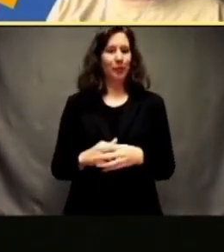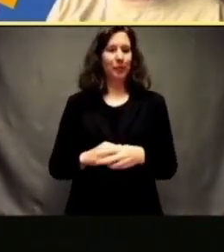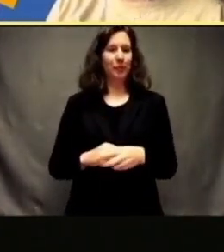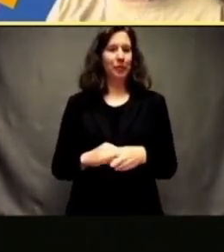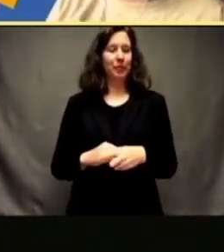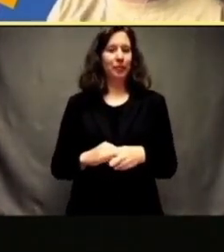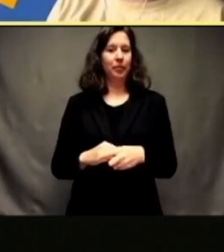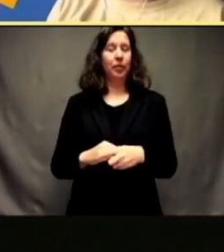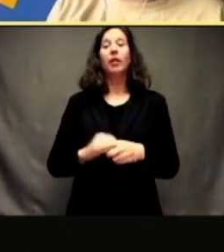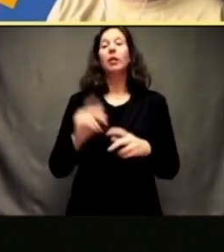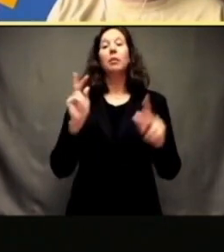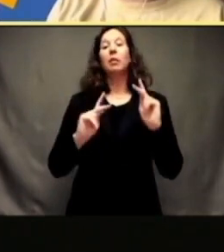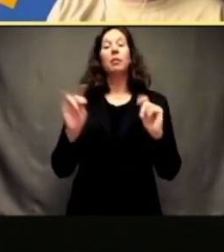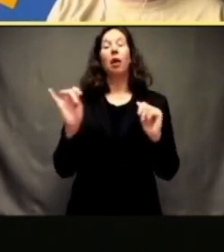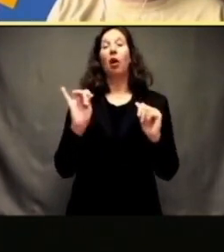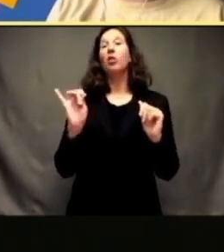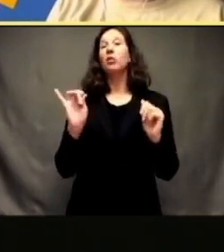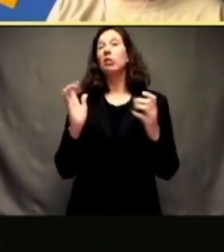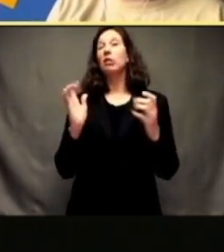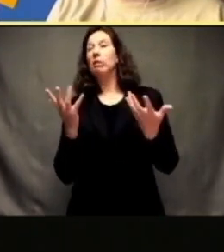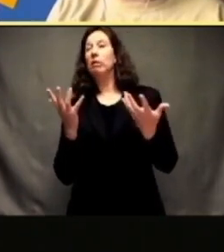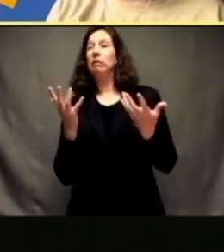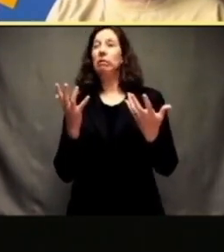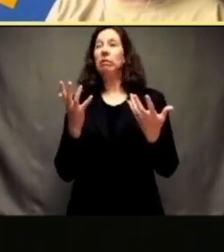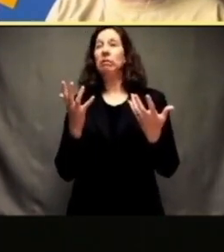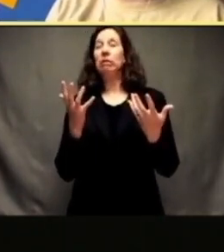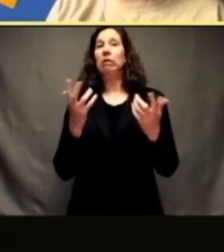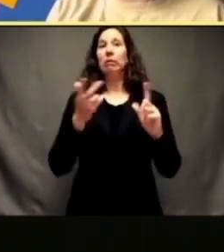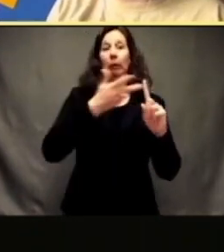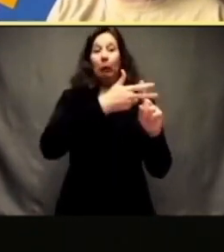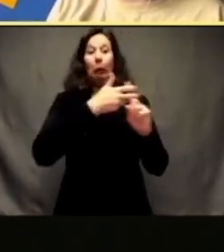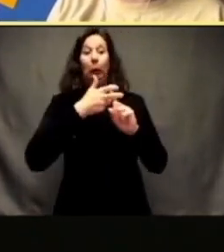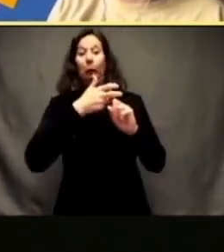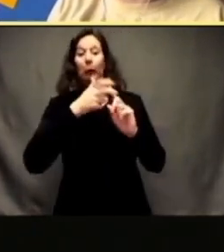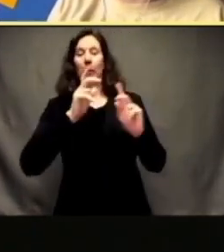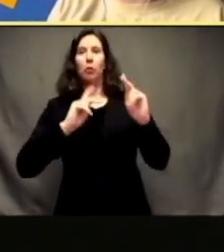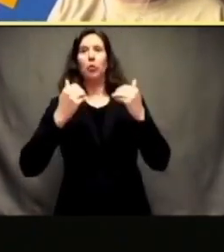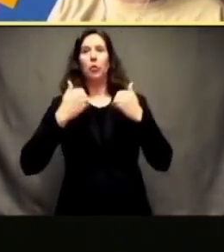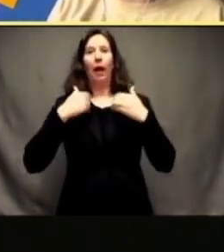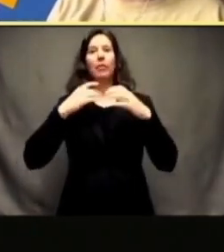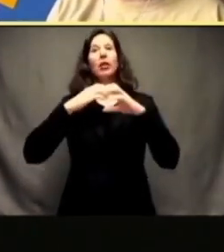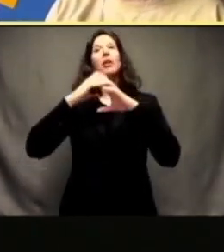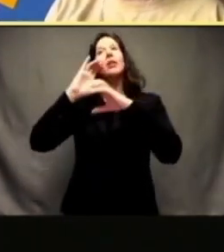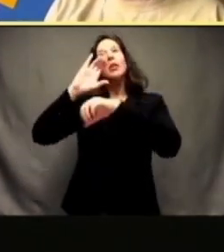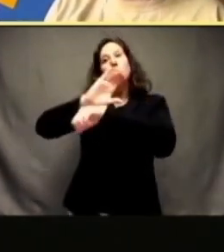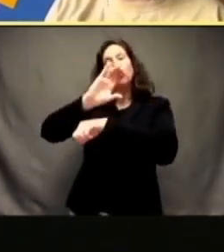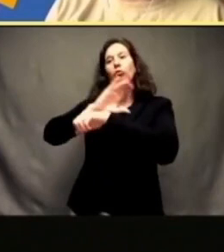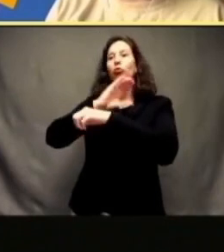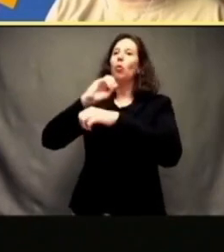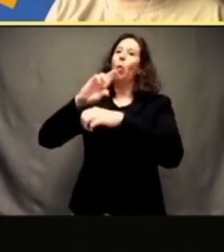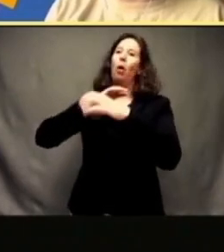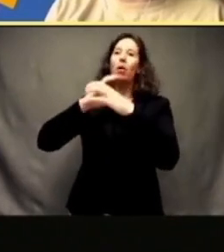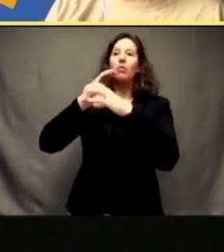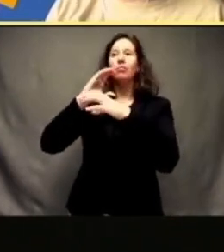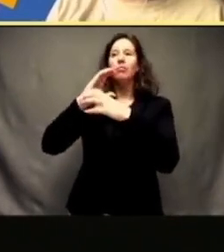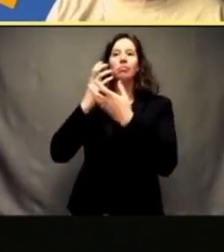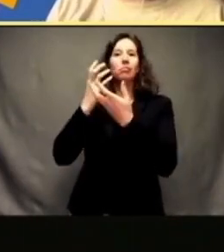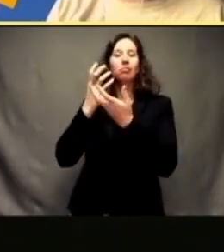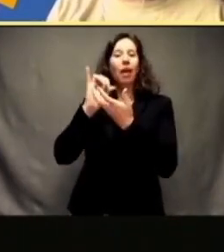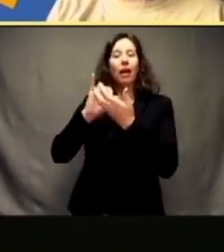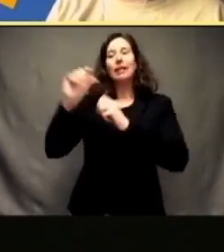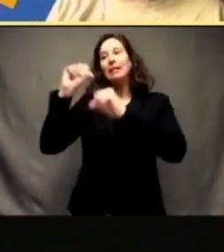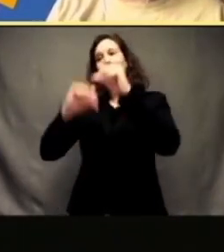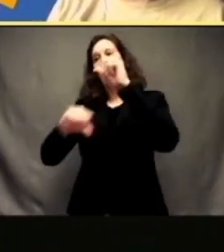people might also be tempted to recruit facilitators who have computing backgrounds or backgrounds in